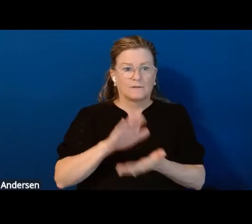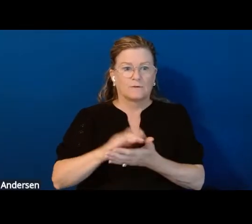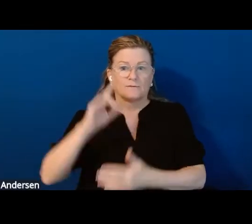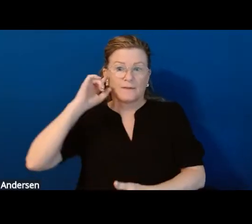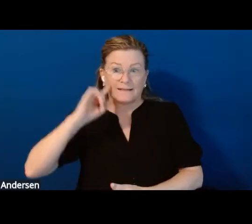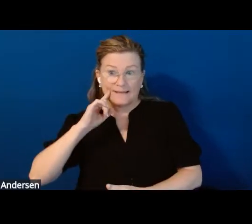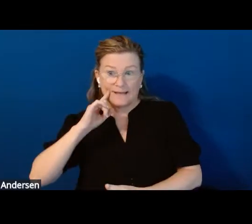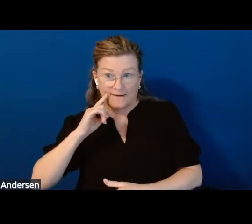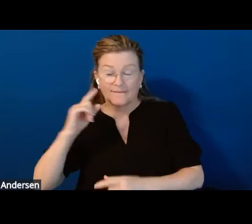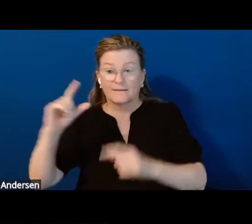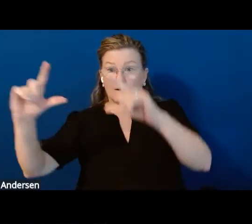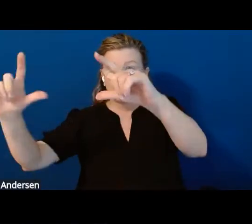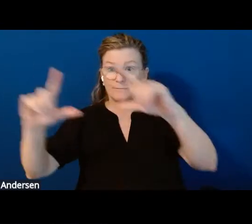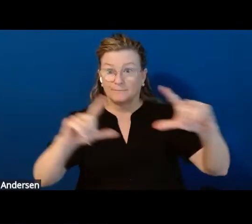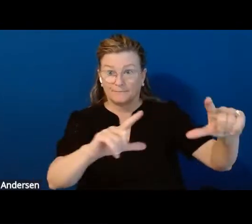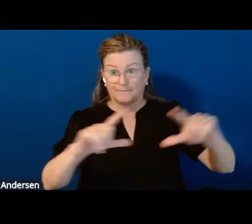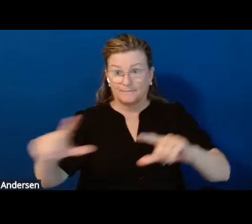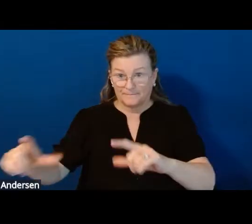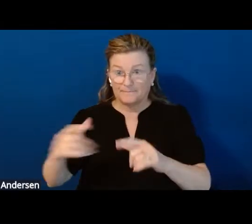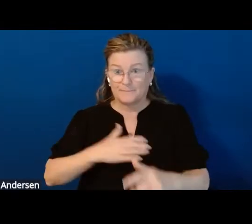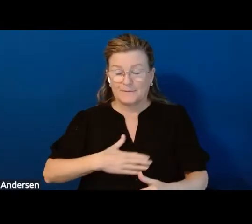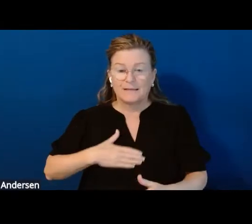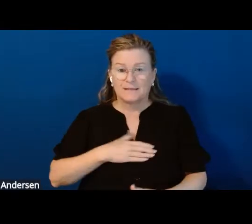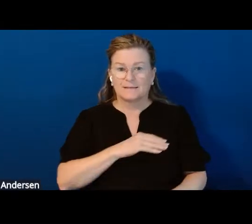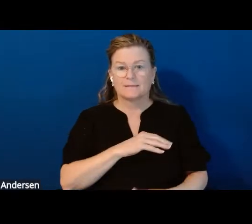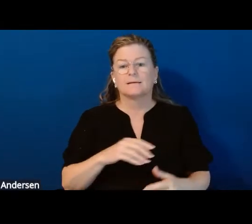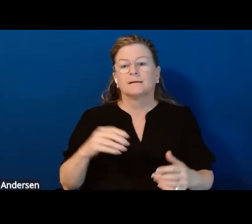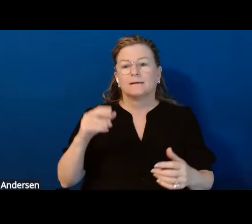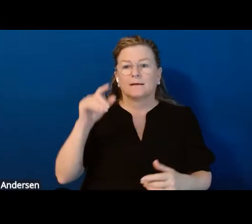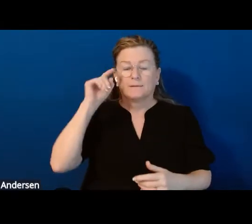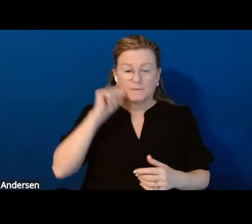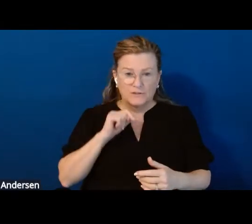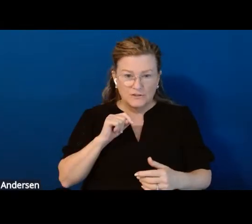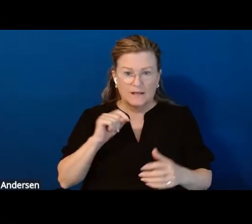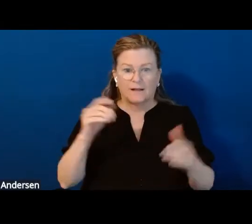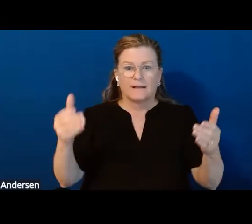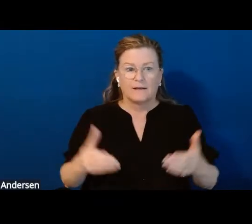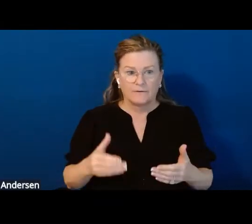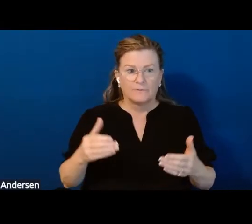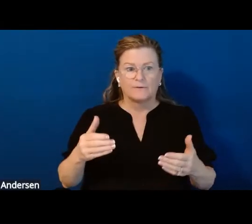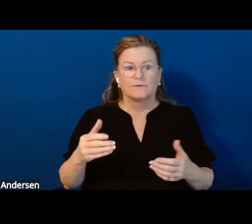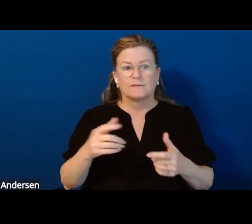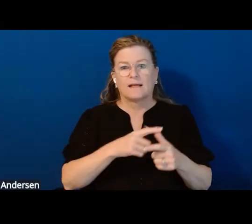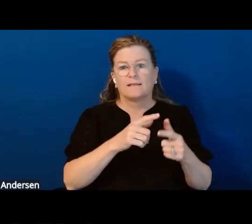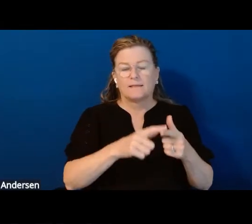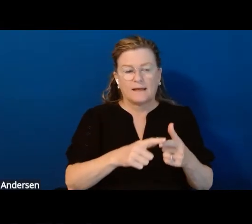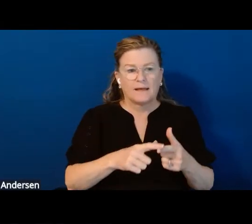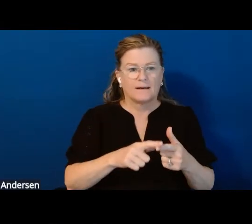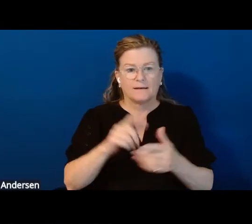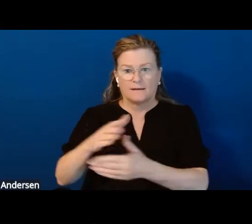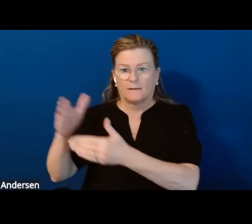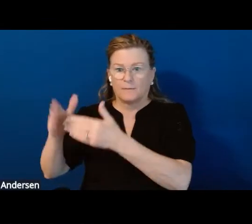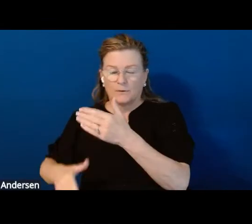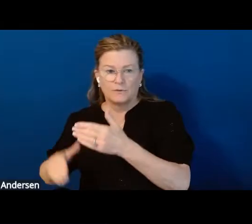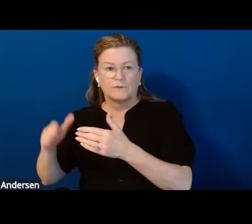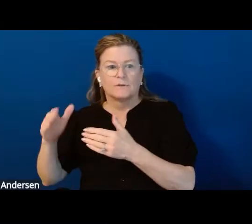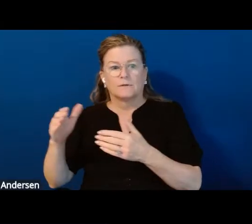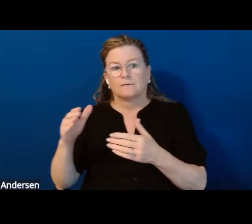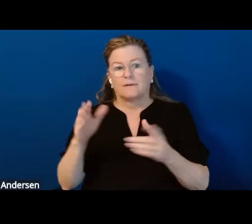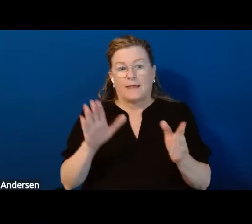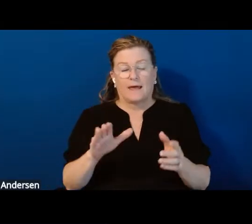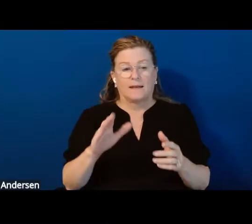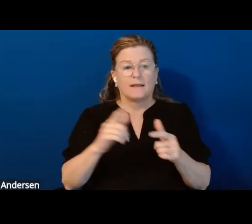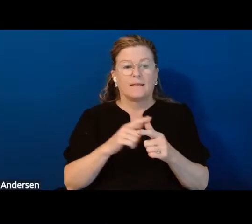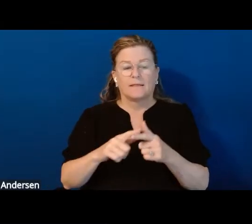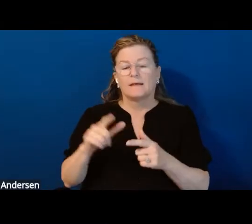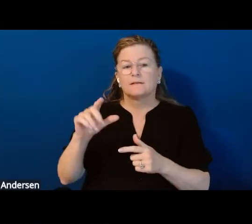the Deaf. And so Dr. Michelle Tanner will have you introduce our guests, and then at the conclusion of their presentation, Susan Patton,